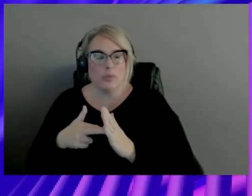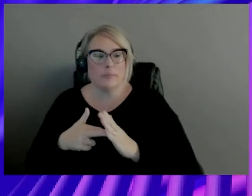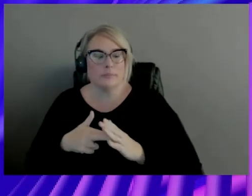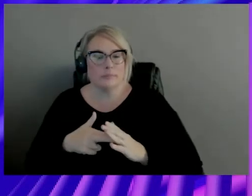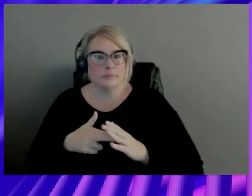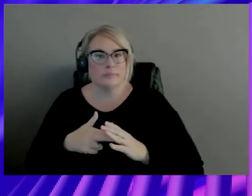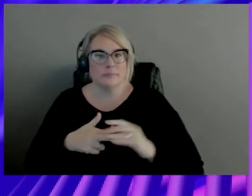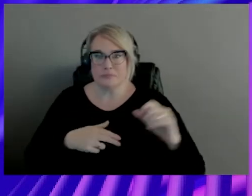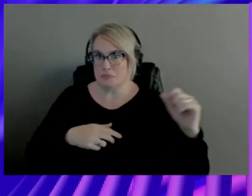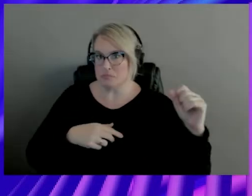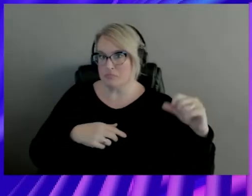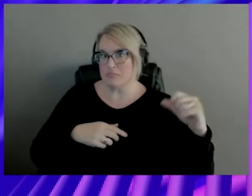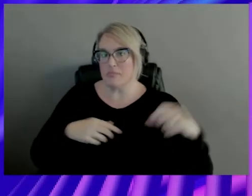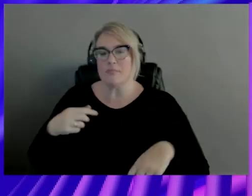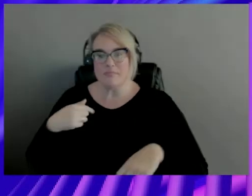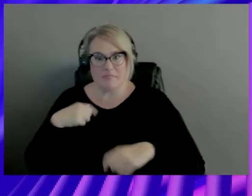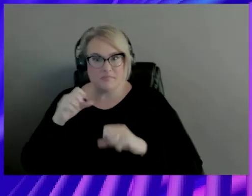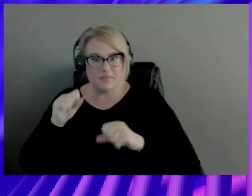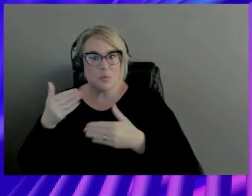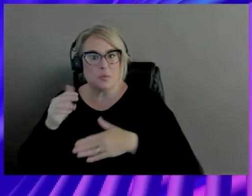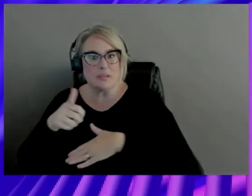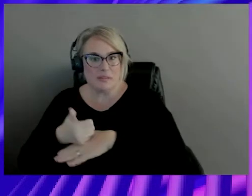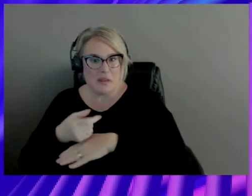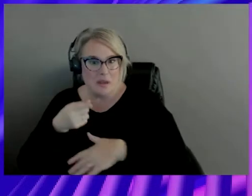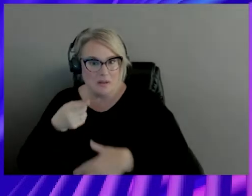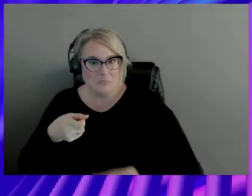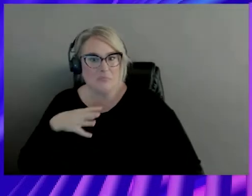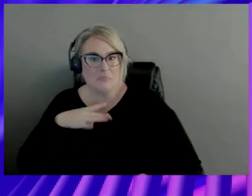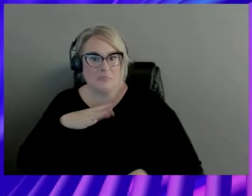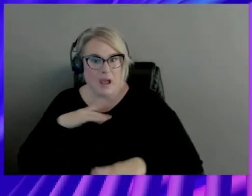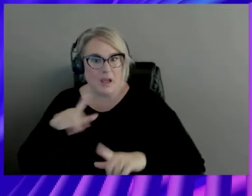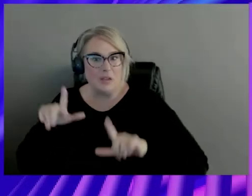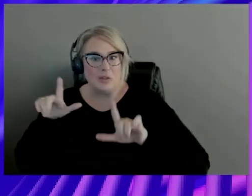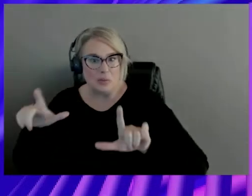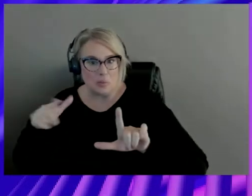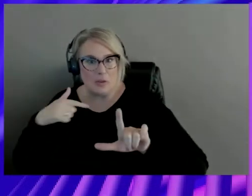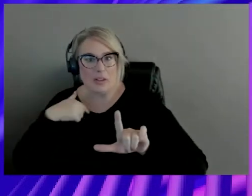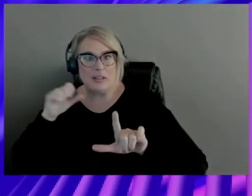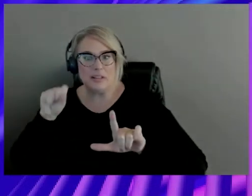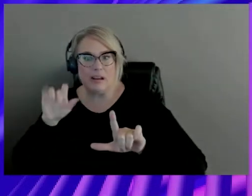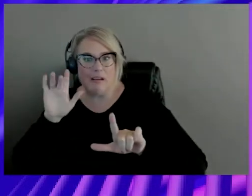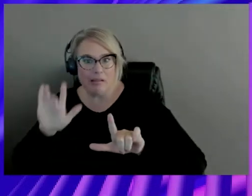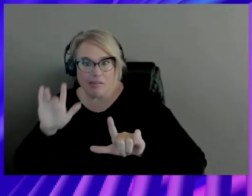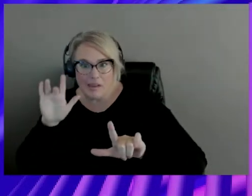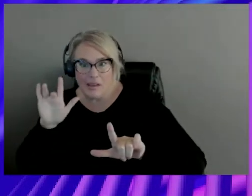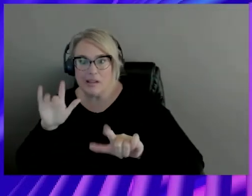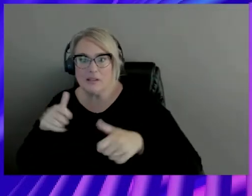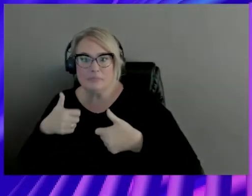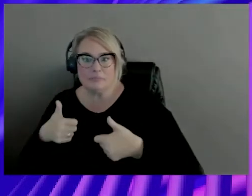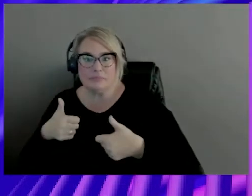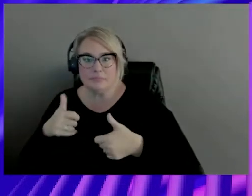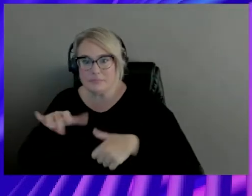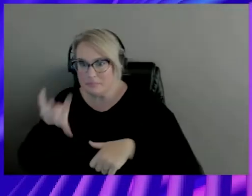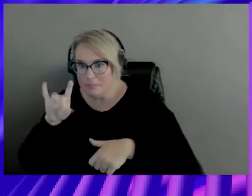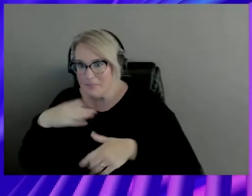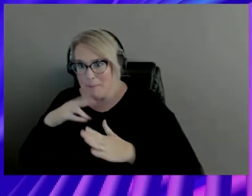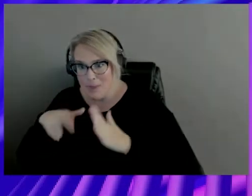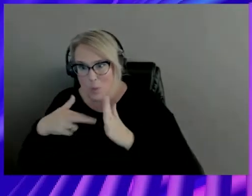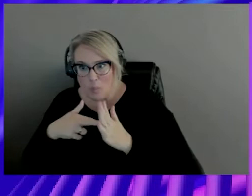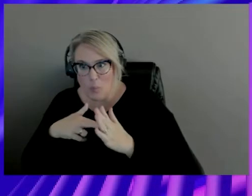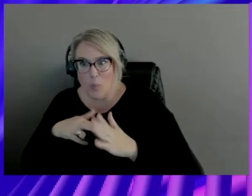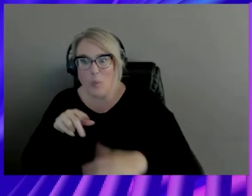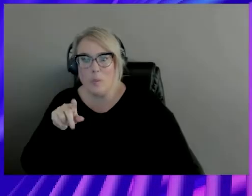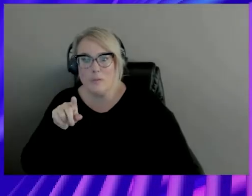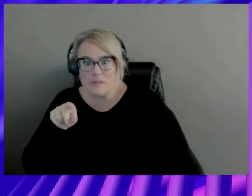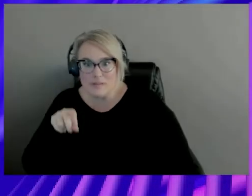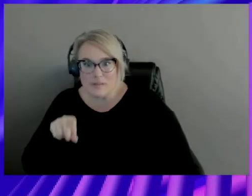which I could do here. Right? It's got a nice screen here. I can go and click on that, pick my roles. But